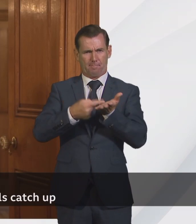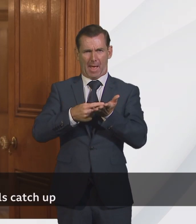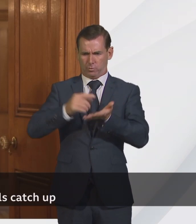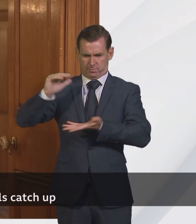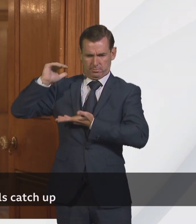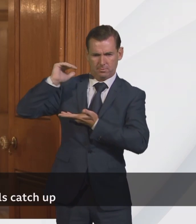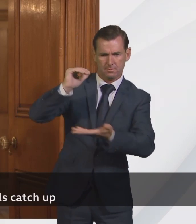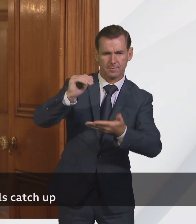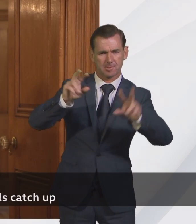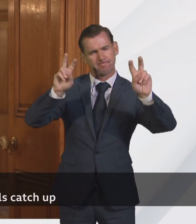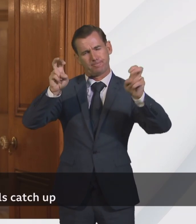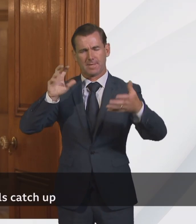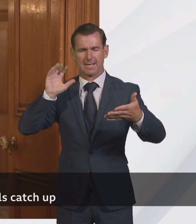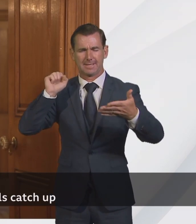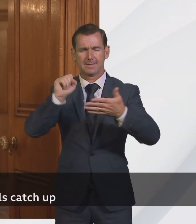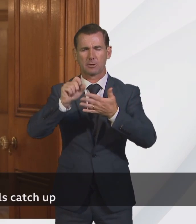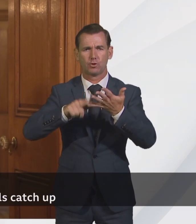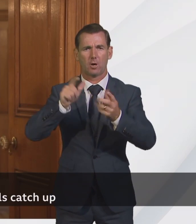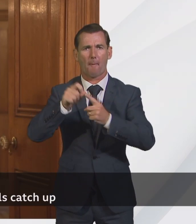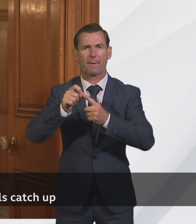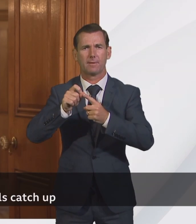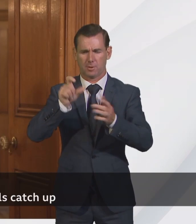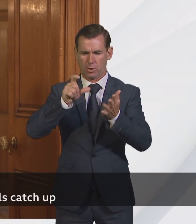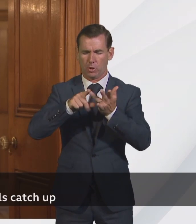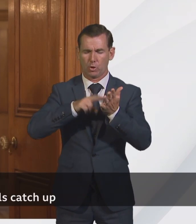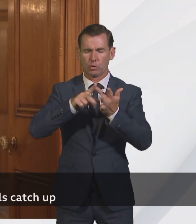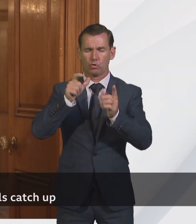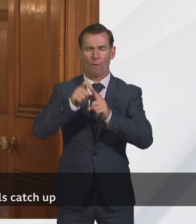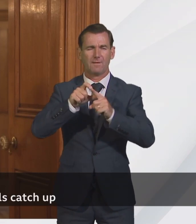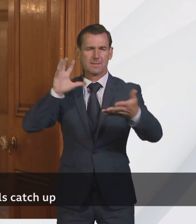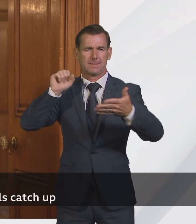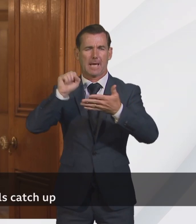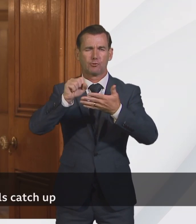you all for joining me in today's daily briefing. Thank you.